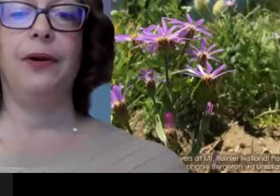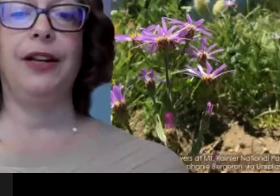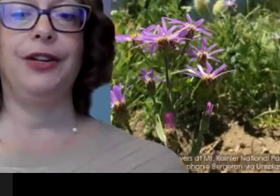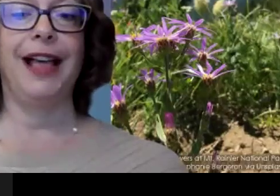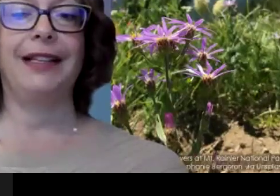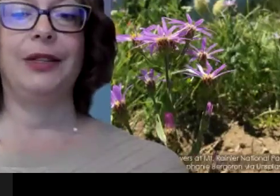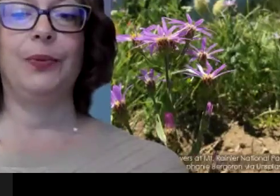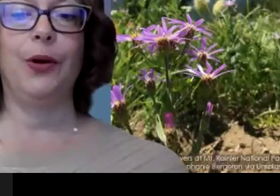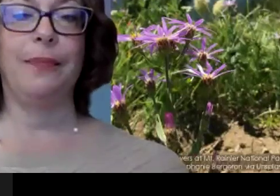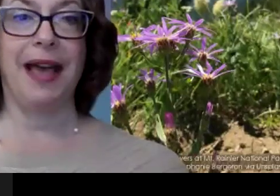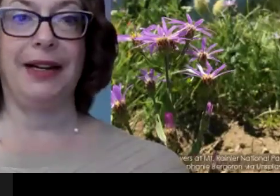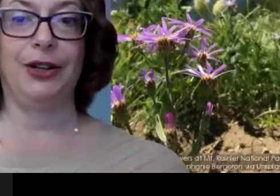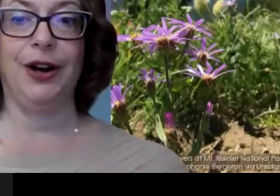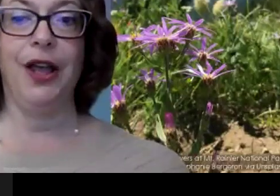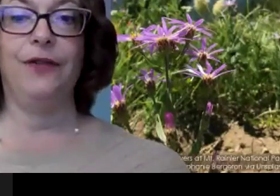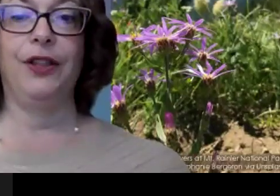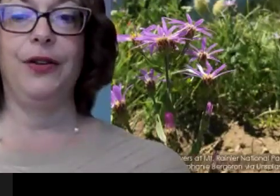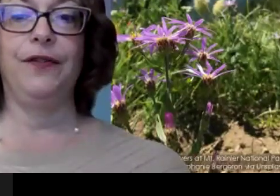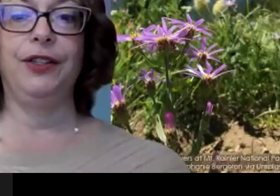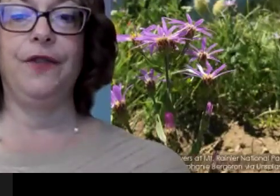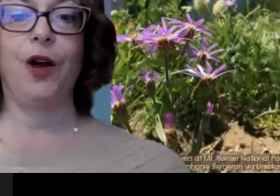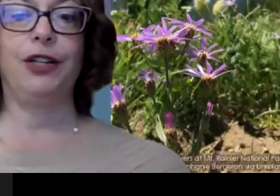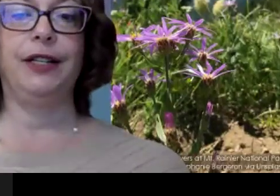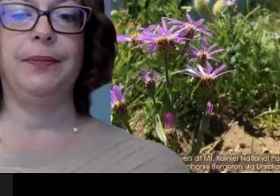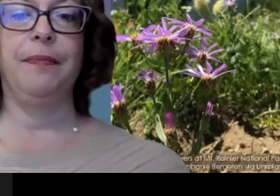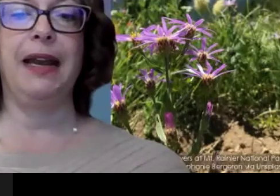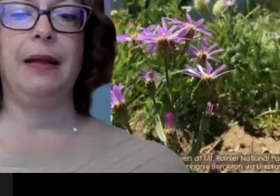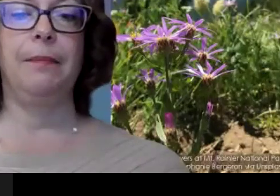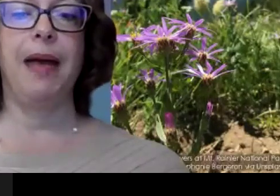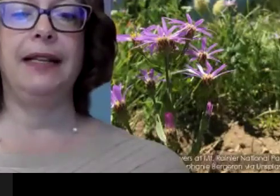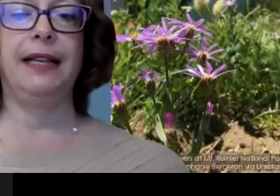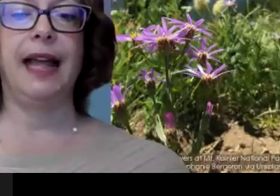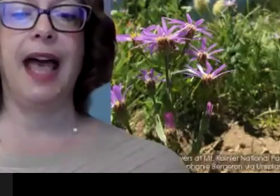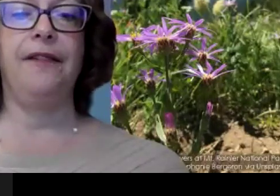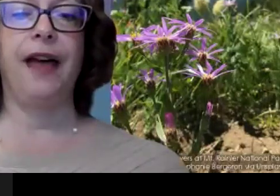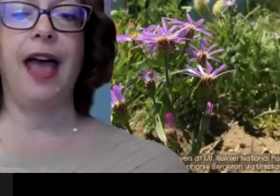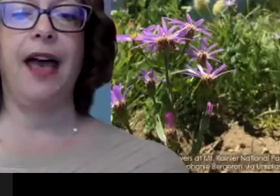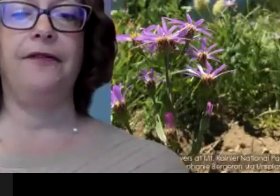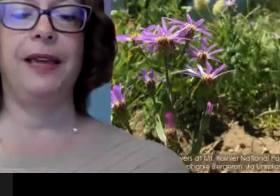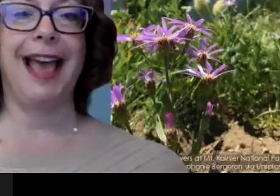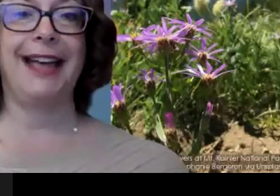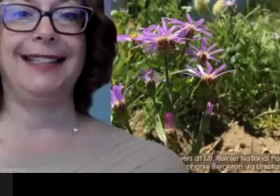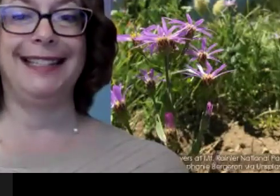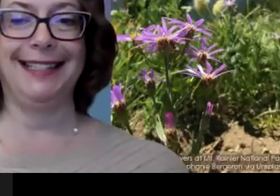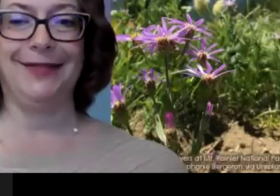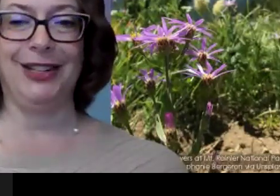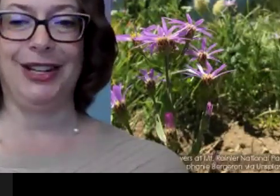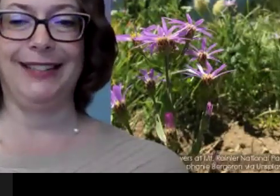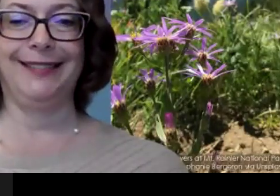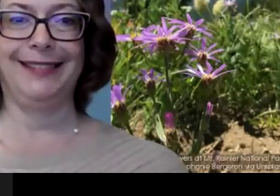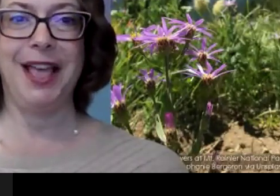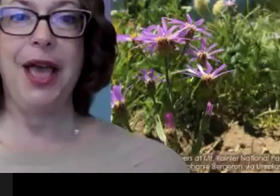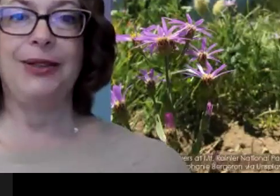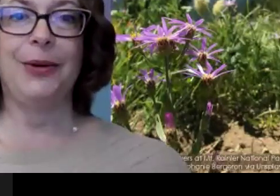the Operational Excellence Program Manager for the University of Washington's Medicine FPPS